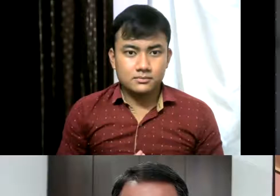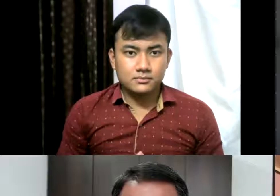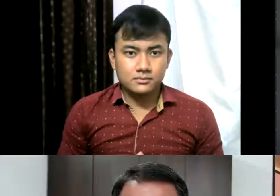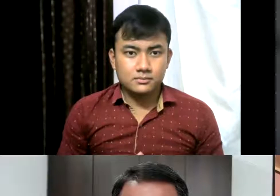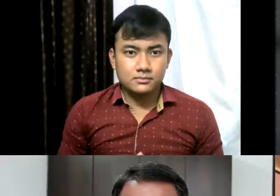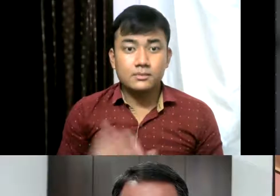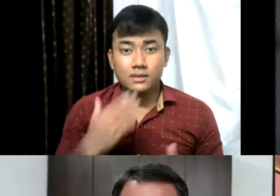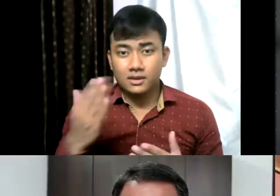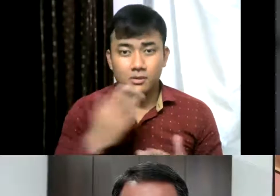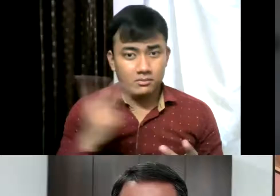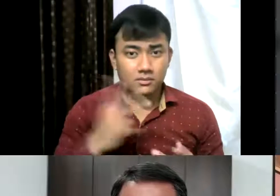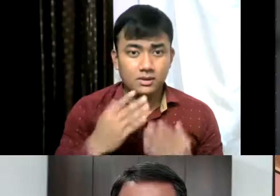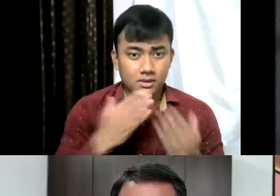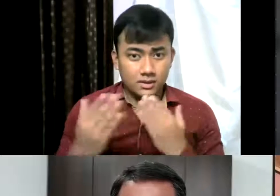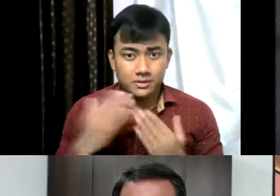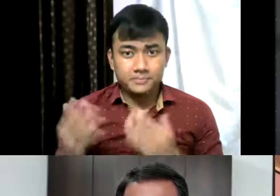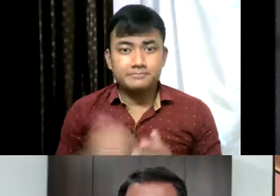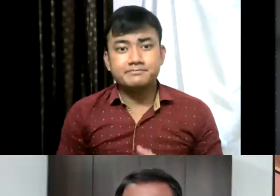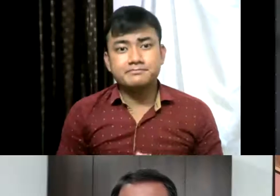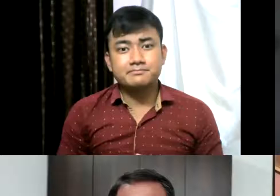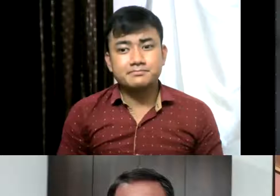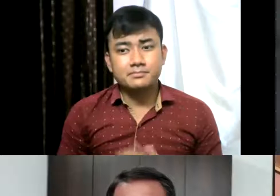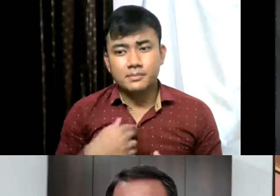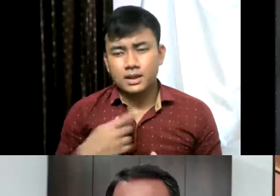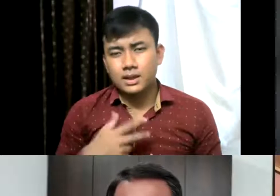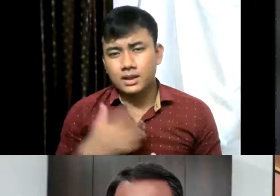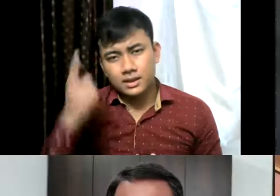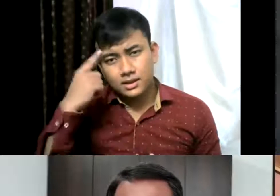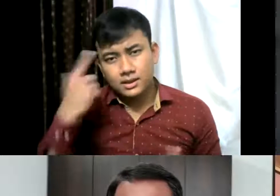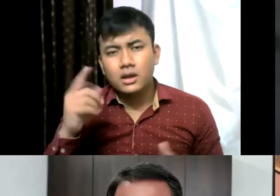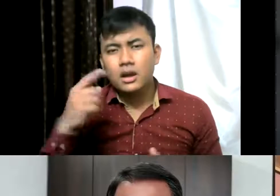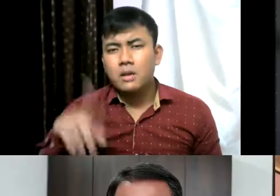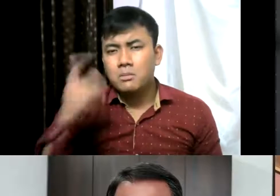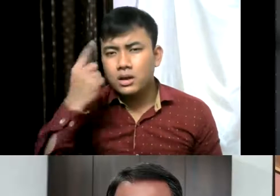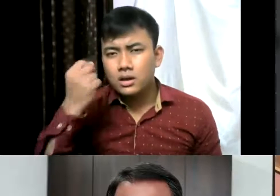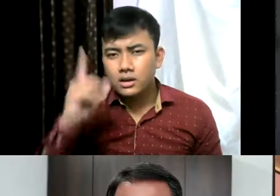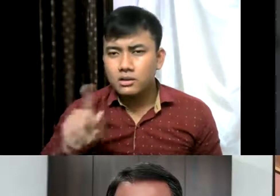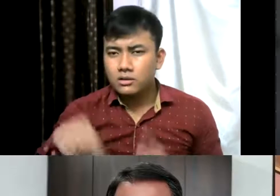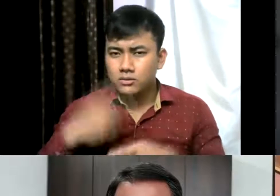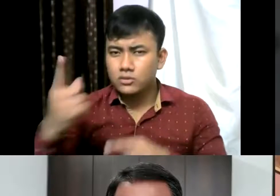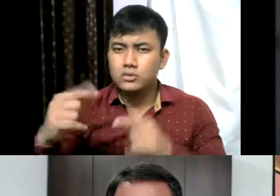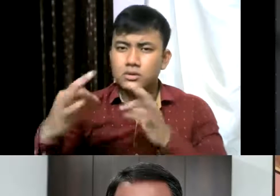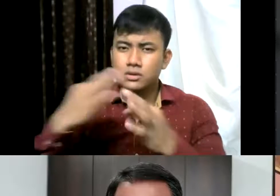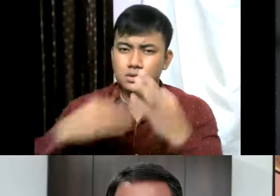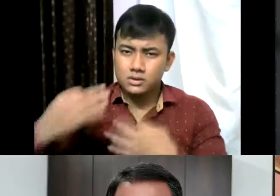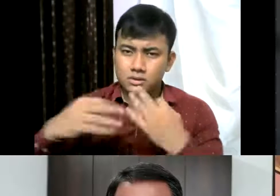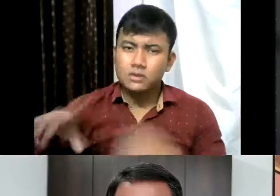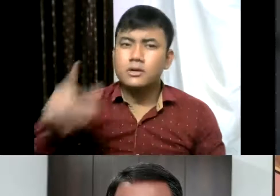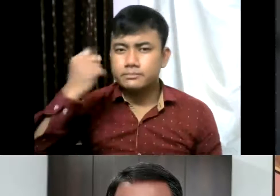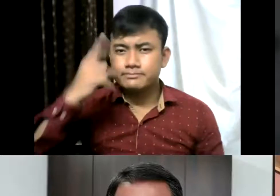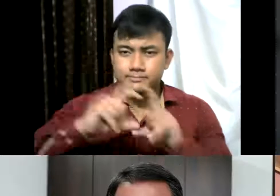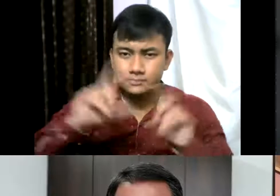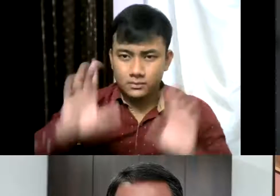Thank you, both of you. I think, like, Ankit, I understand the concerns that you're pointing out, but I also think, like,